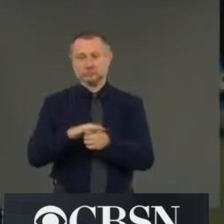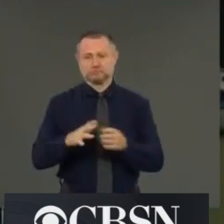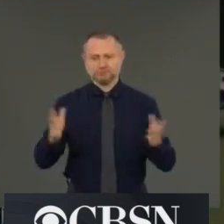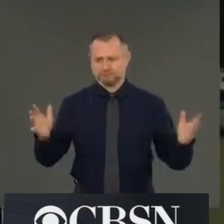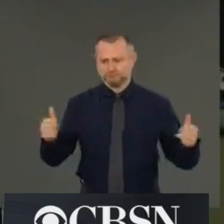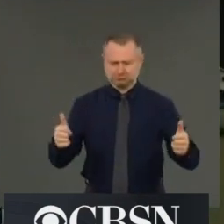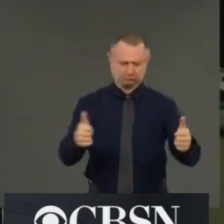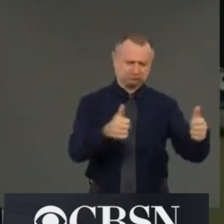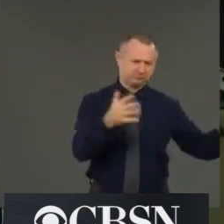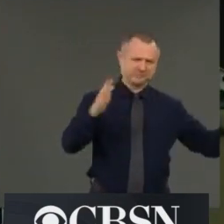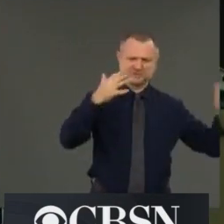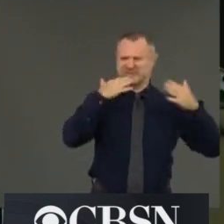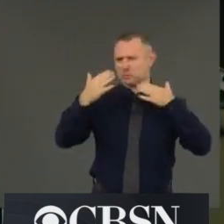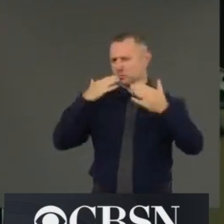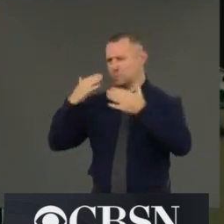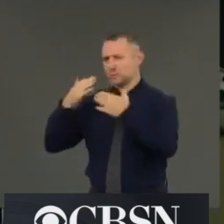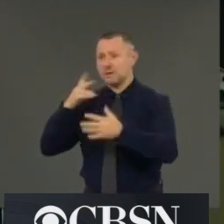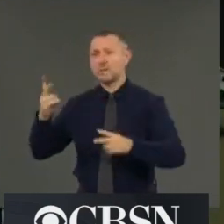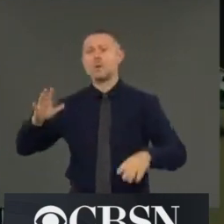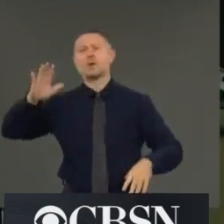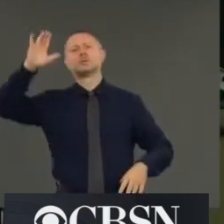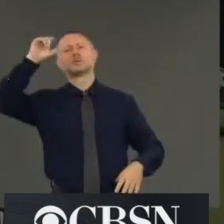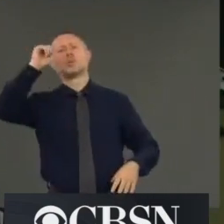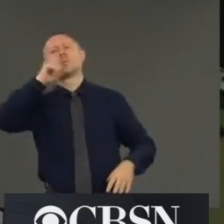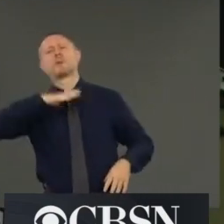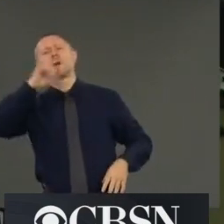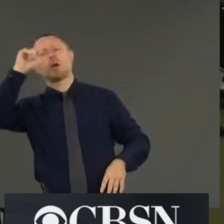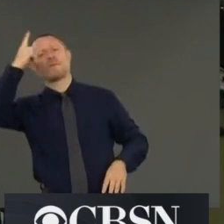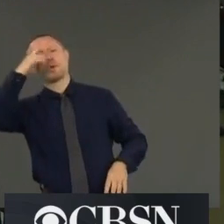you. Governor, the MTA is